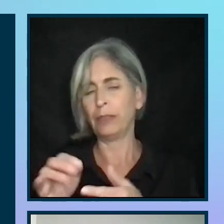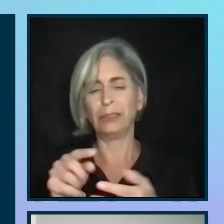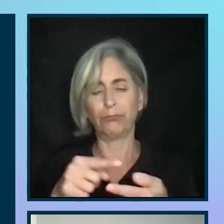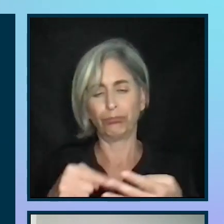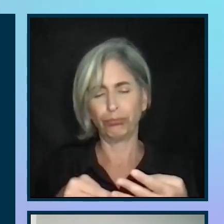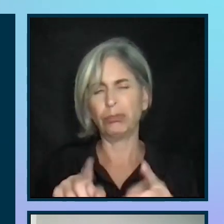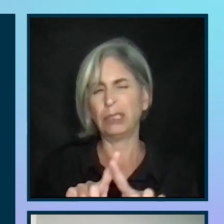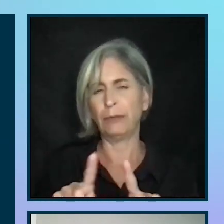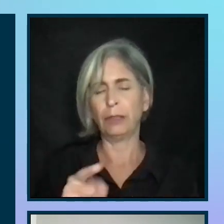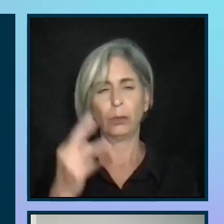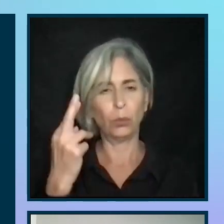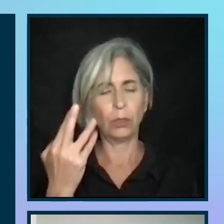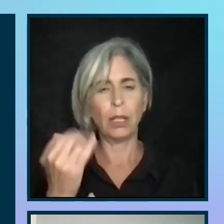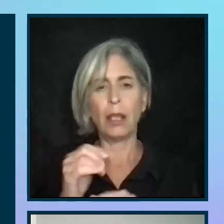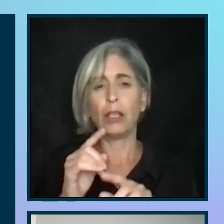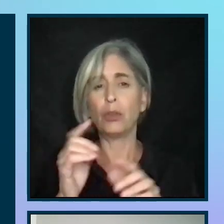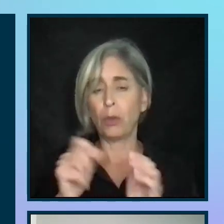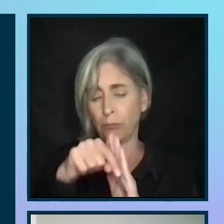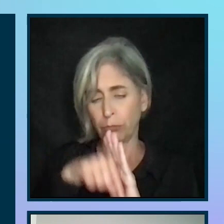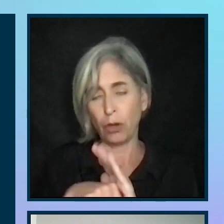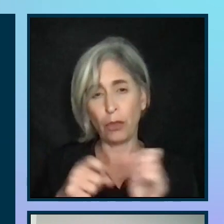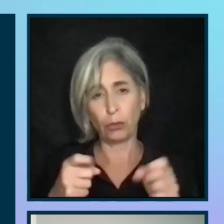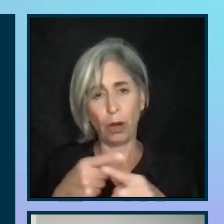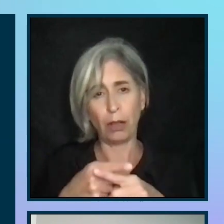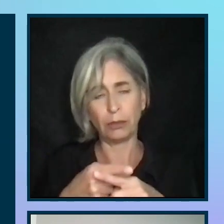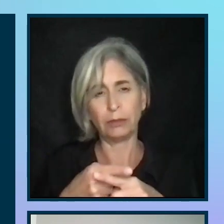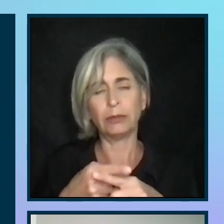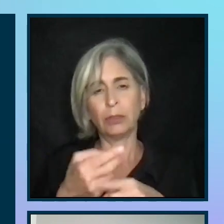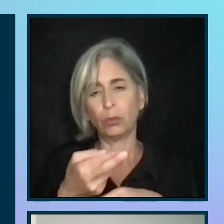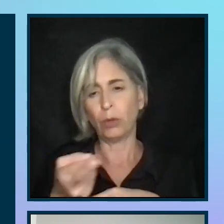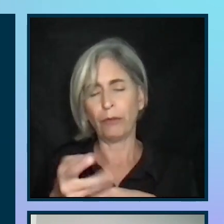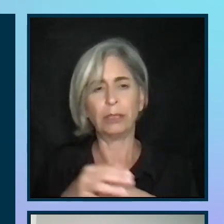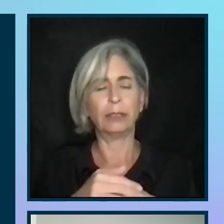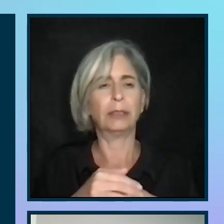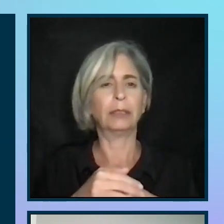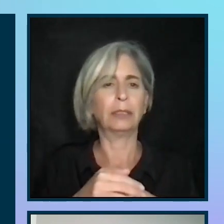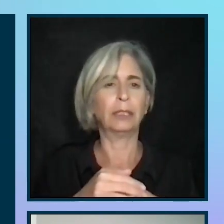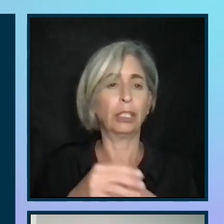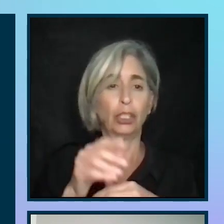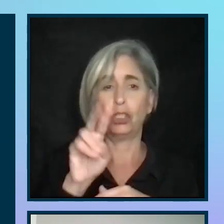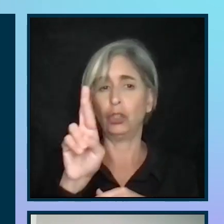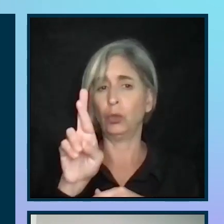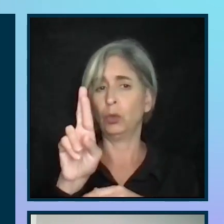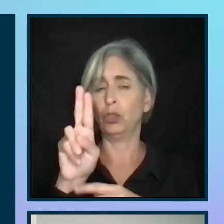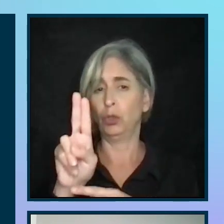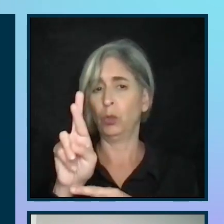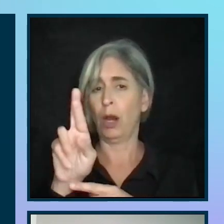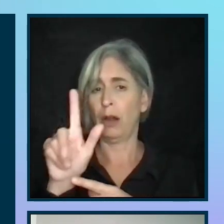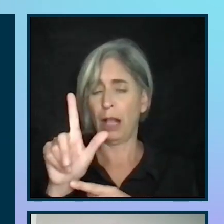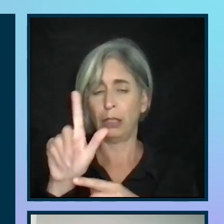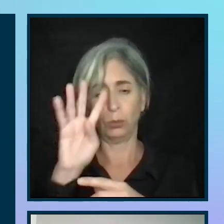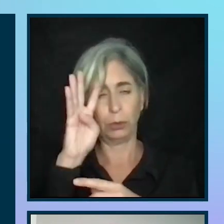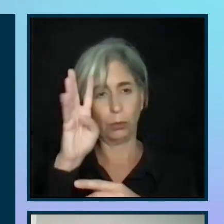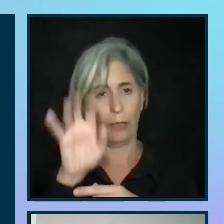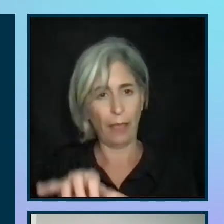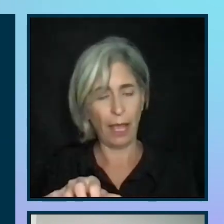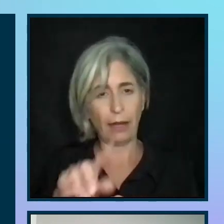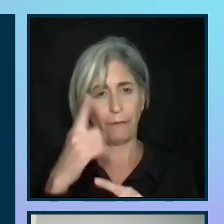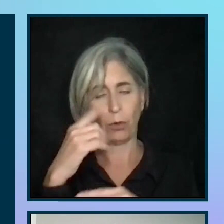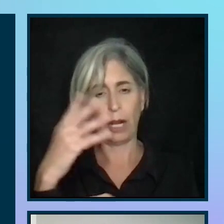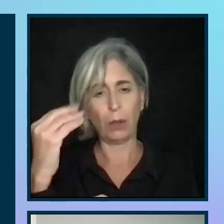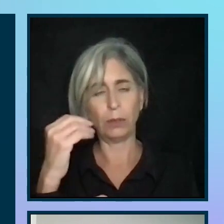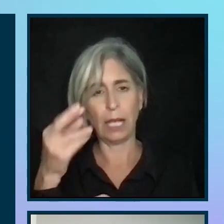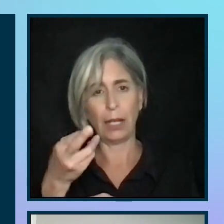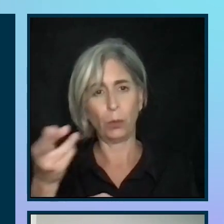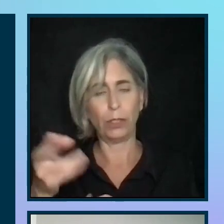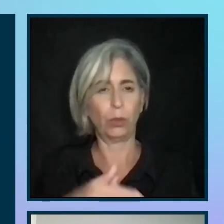on. That's going to allow for further cross-reference linking and being able to generate URLs to be able to make reference to outside